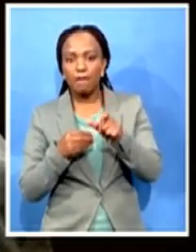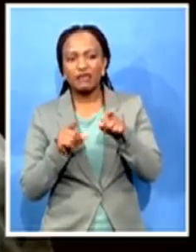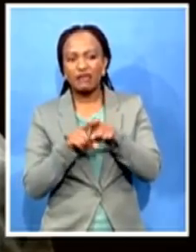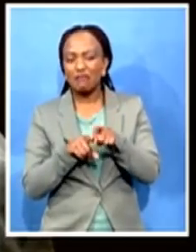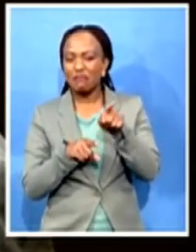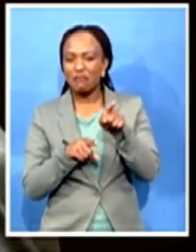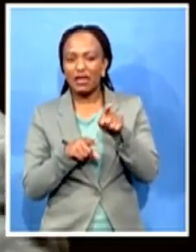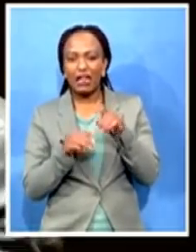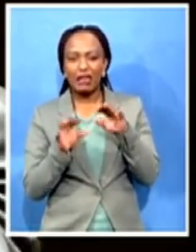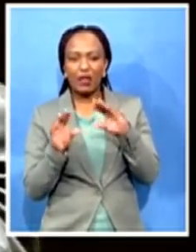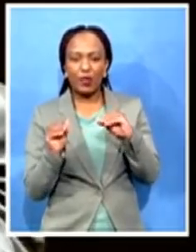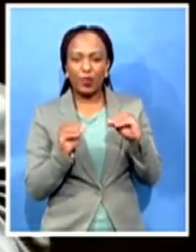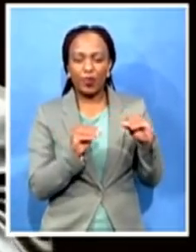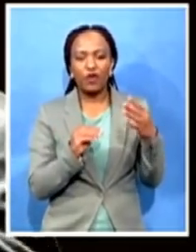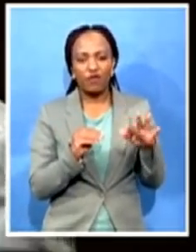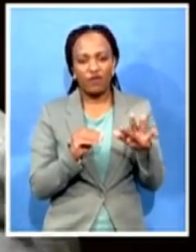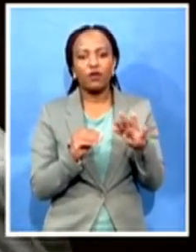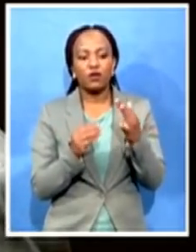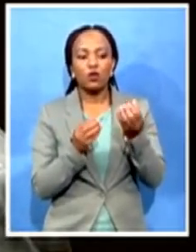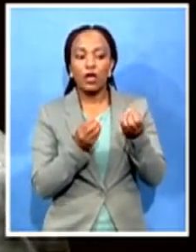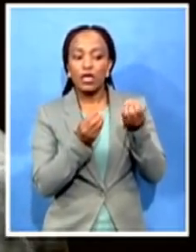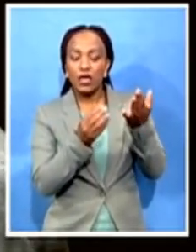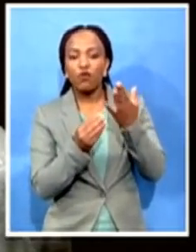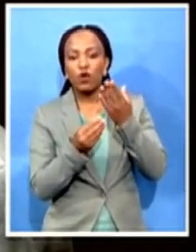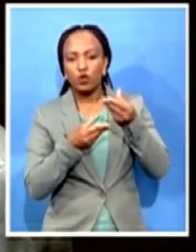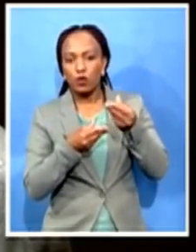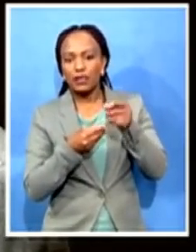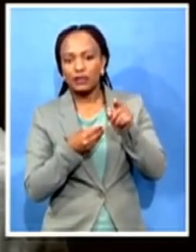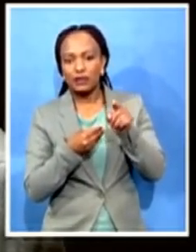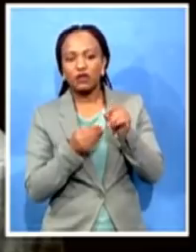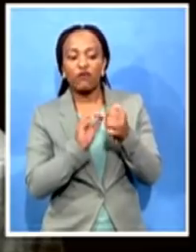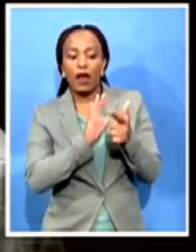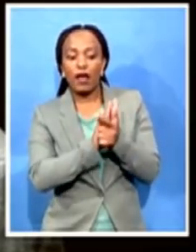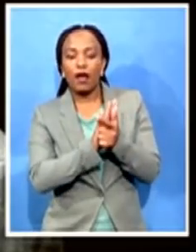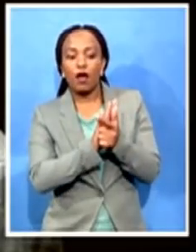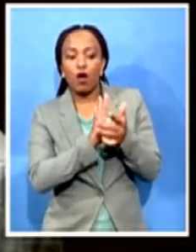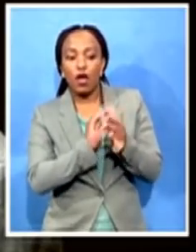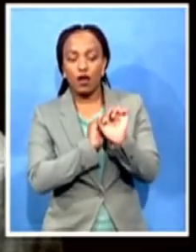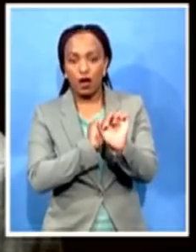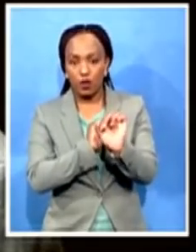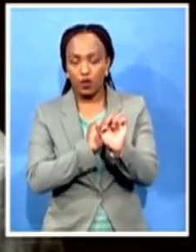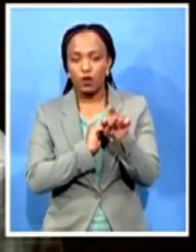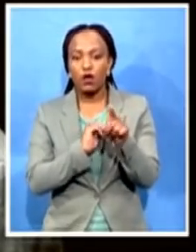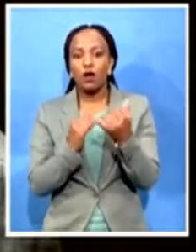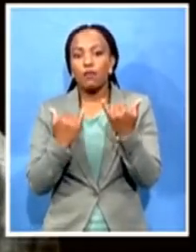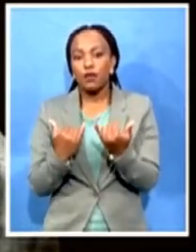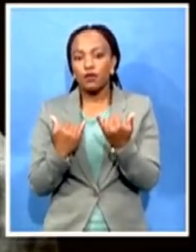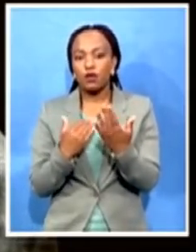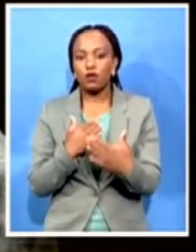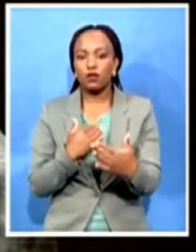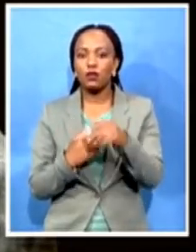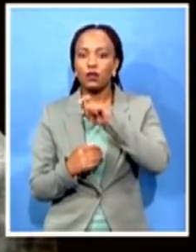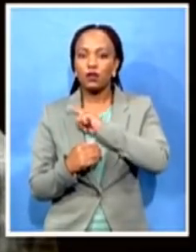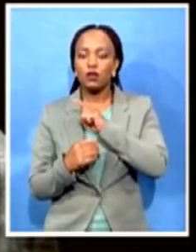the disclosure to your legal representative in the interim. So this remand is for disclosure. Your bail